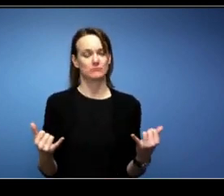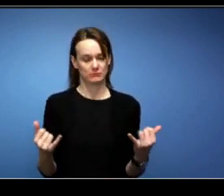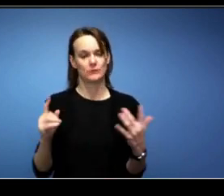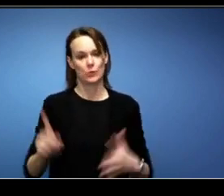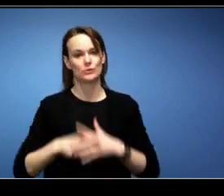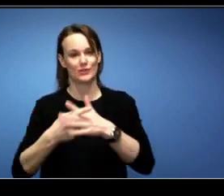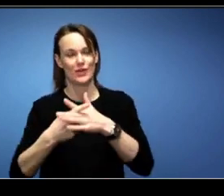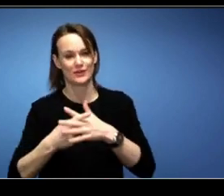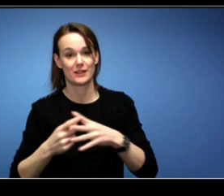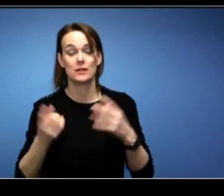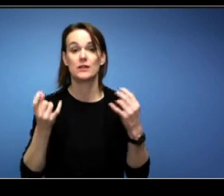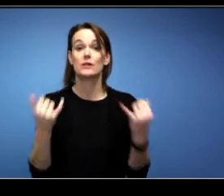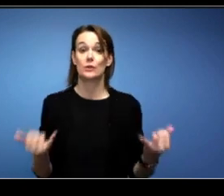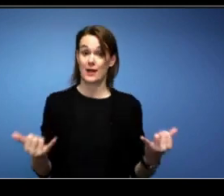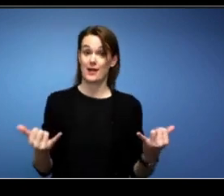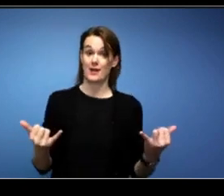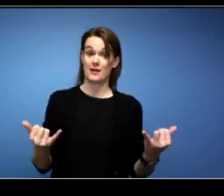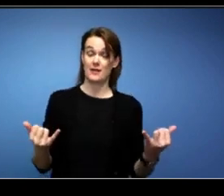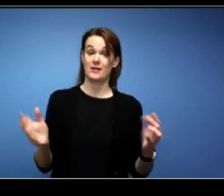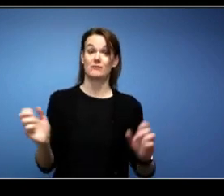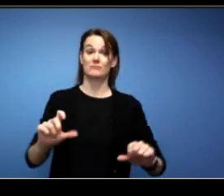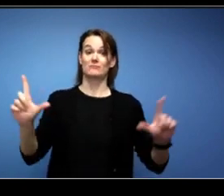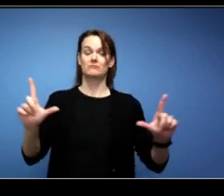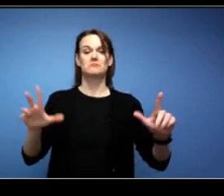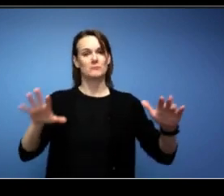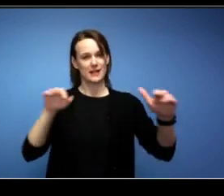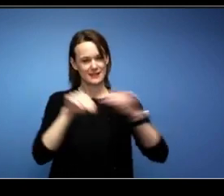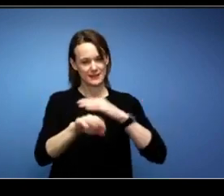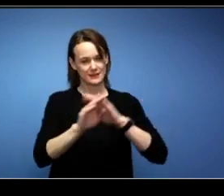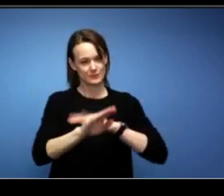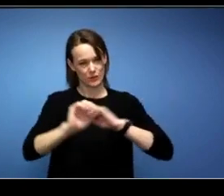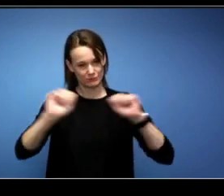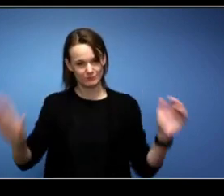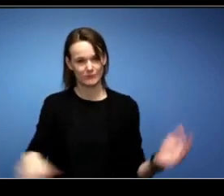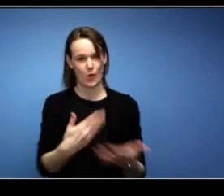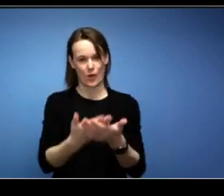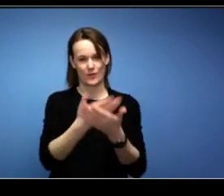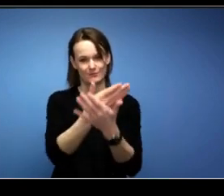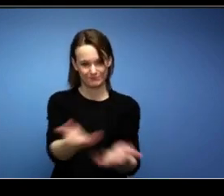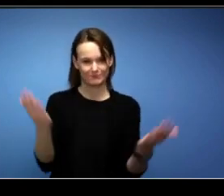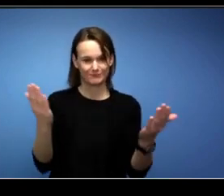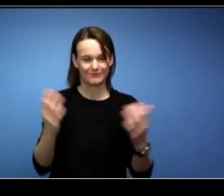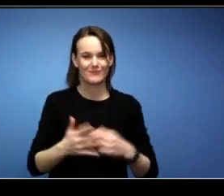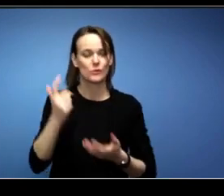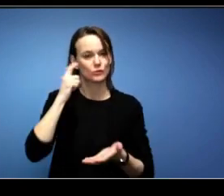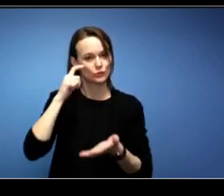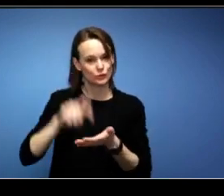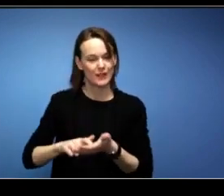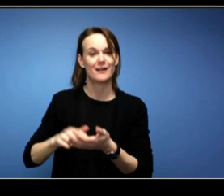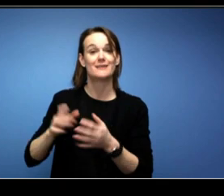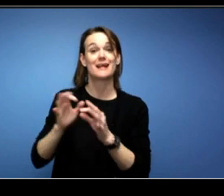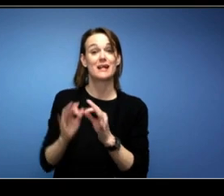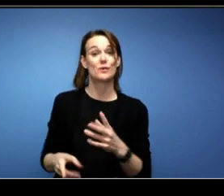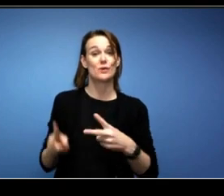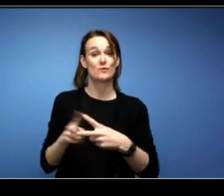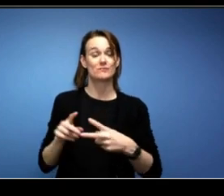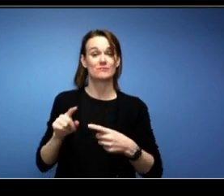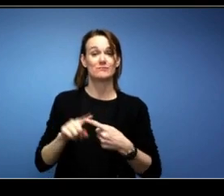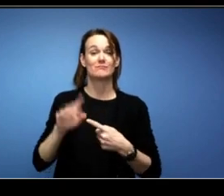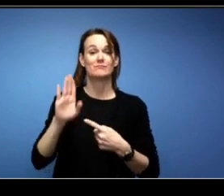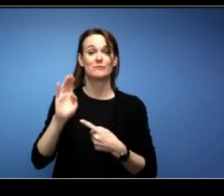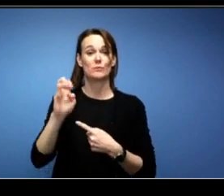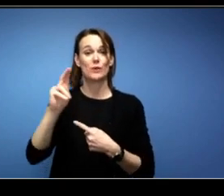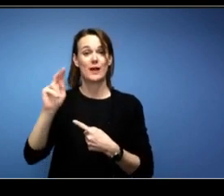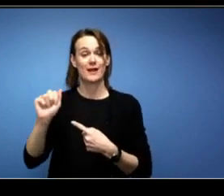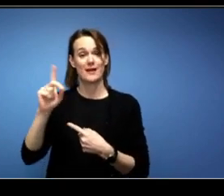notes. Today's live session is accessible to everybody. I'd like to recognize Brenna Darcy and